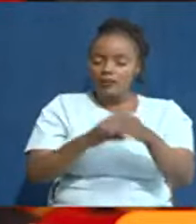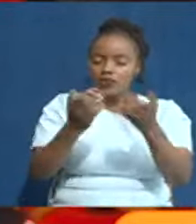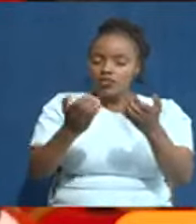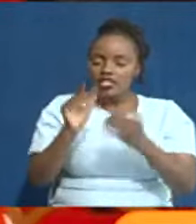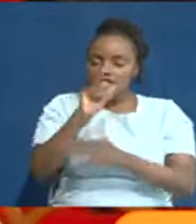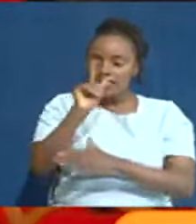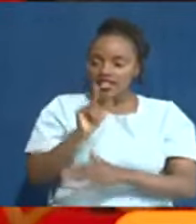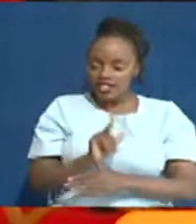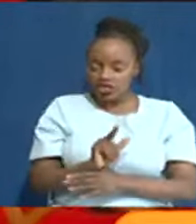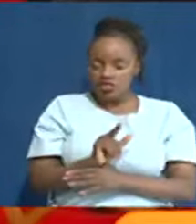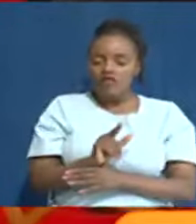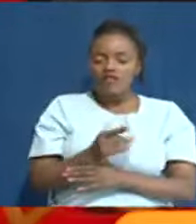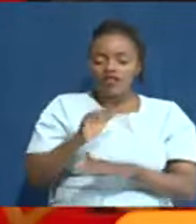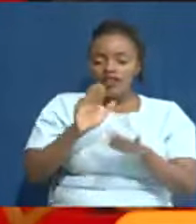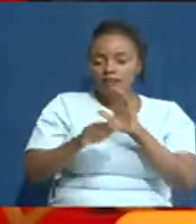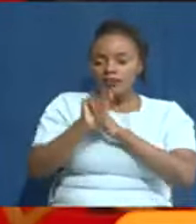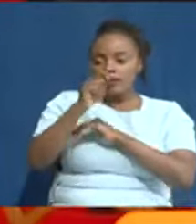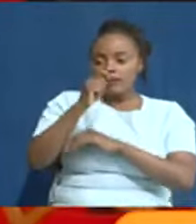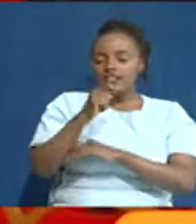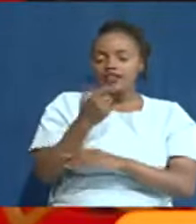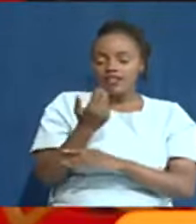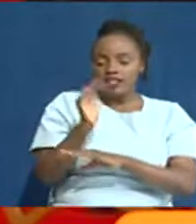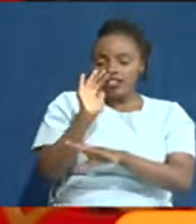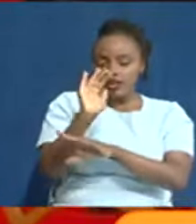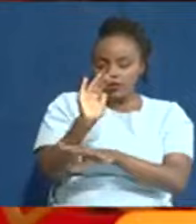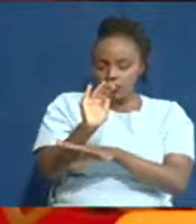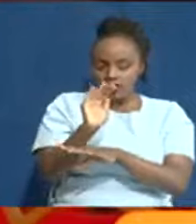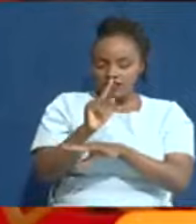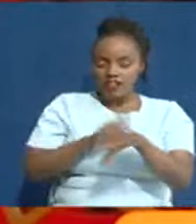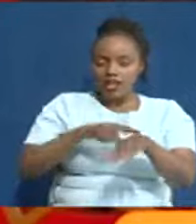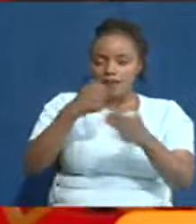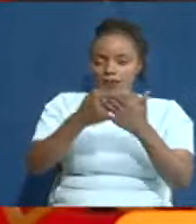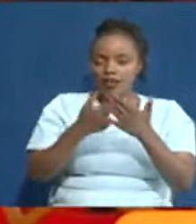the most. This was DP Gachagua's plea, even as the debate